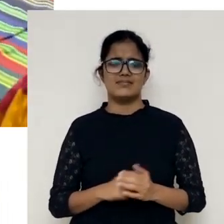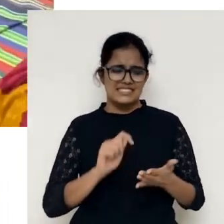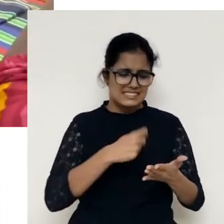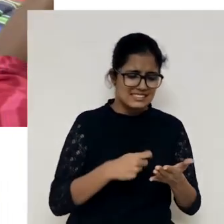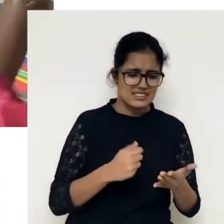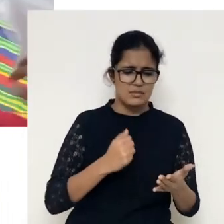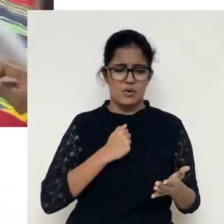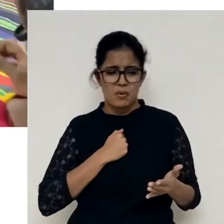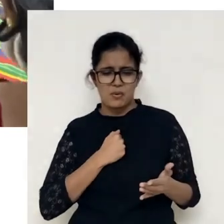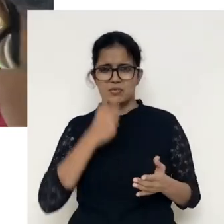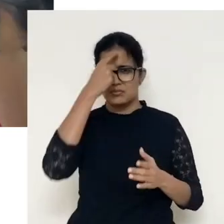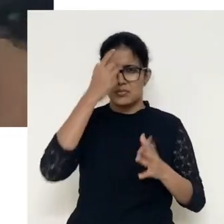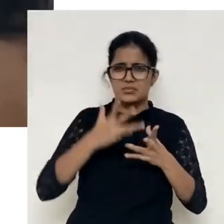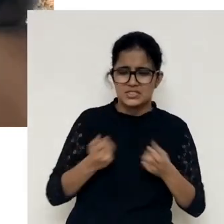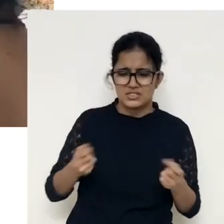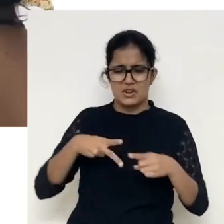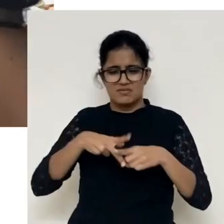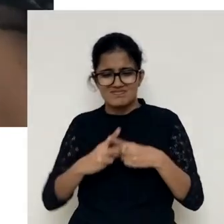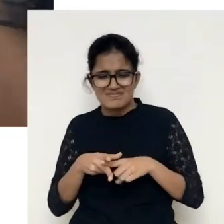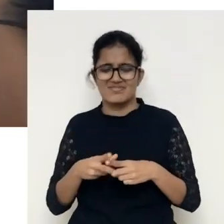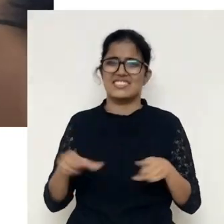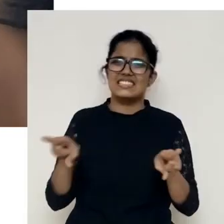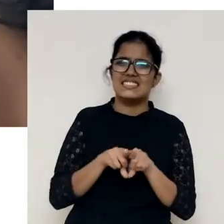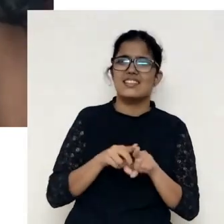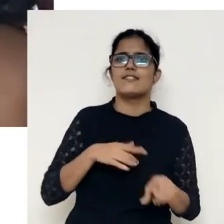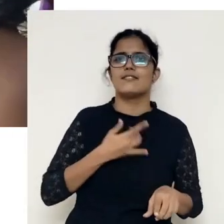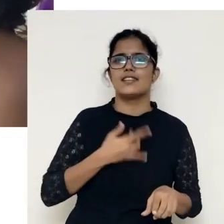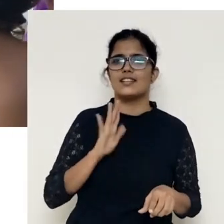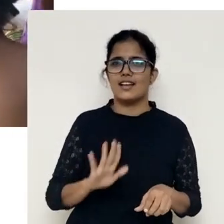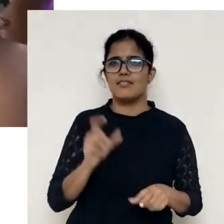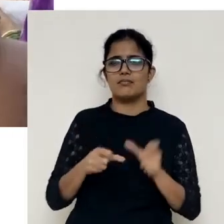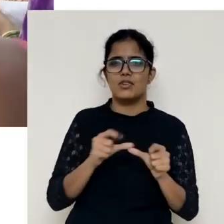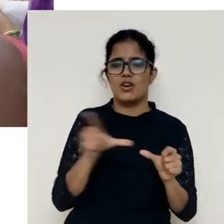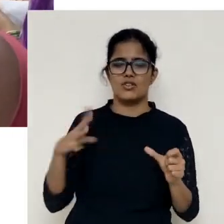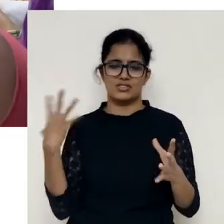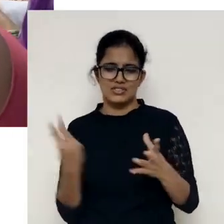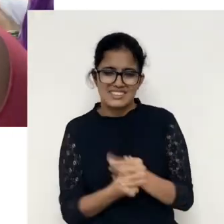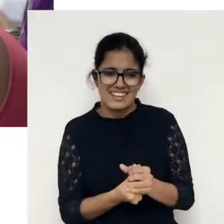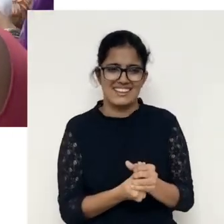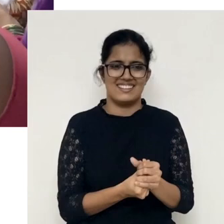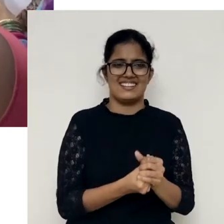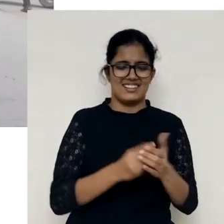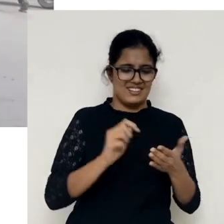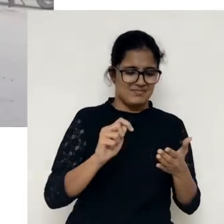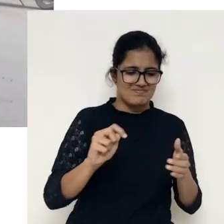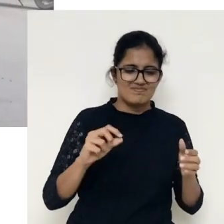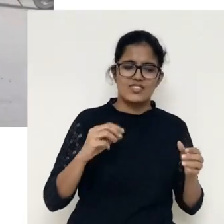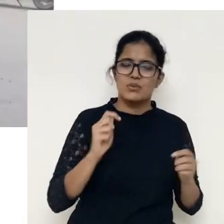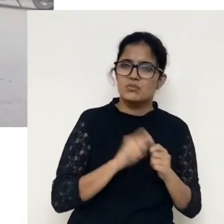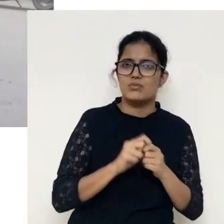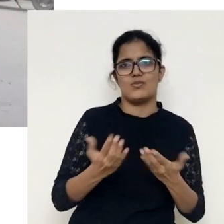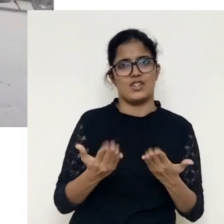The act of stitching is also like repair, you know. There's a certain way in which we are trying to bring together and create a